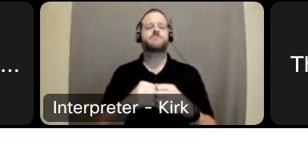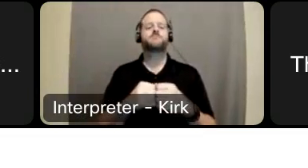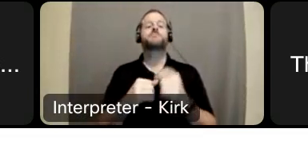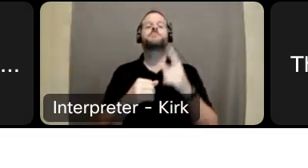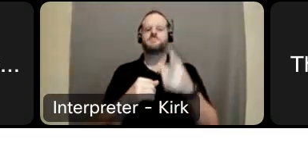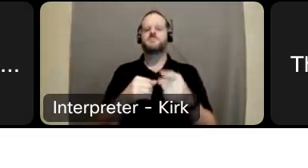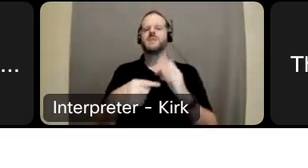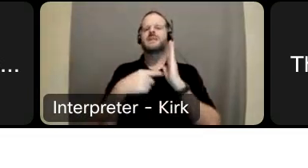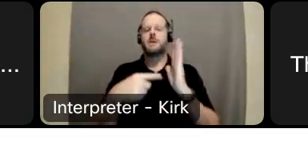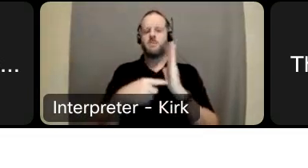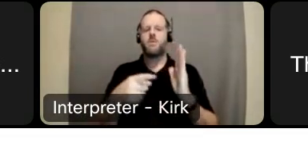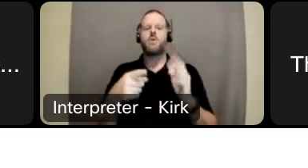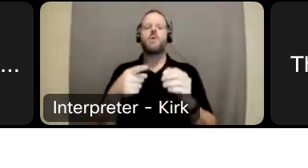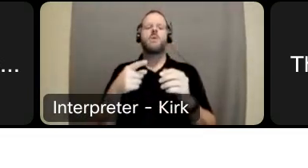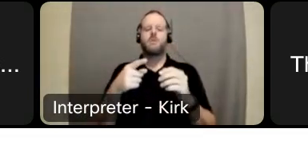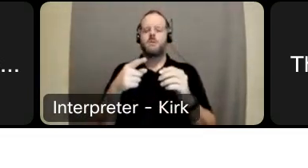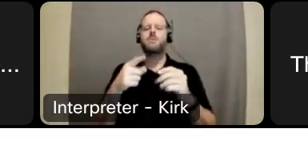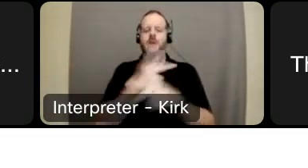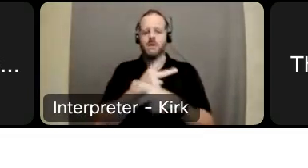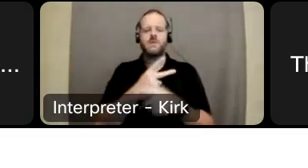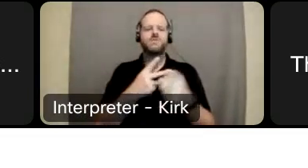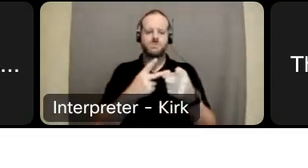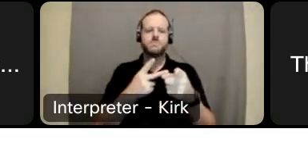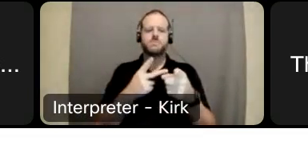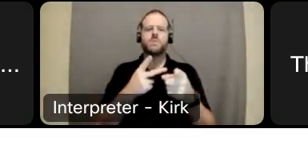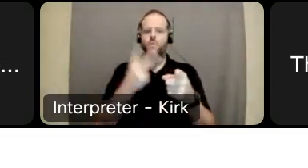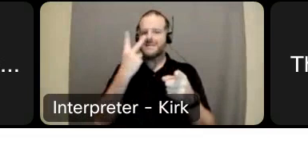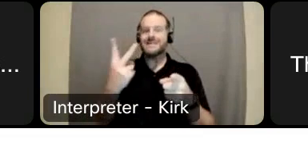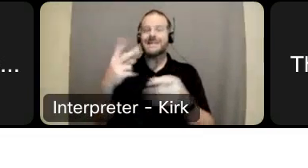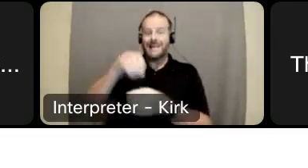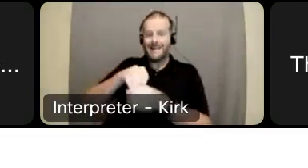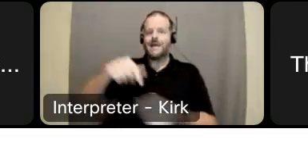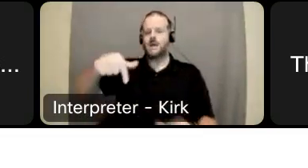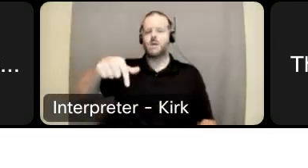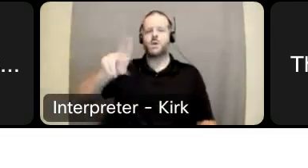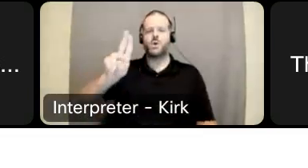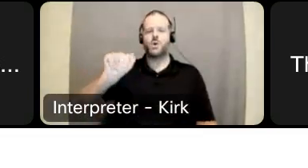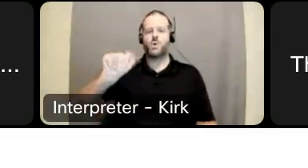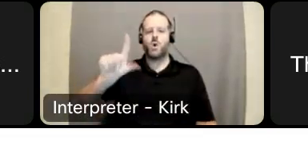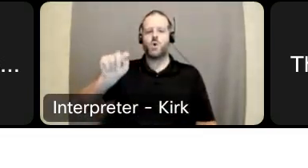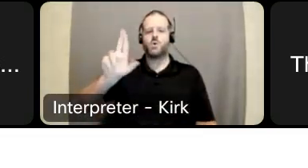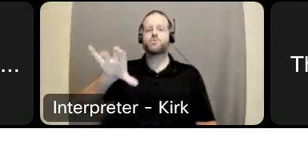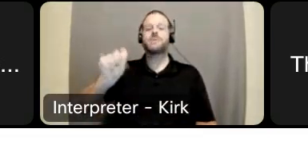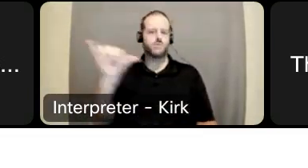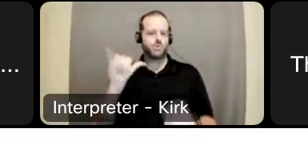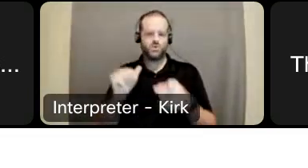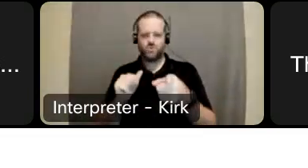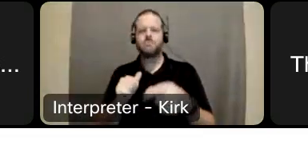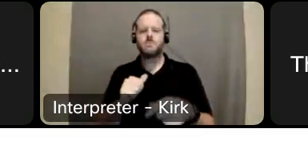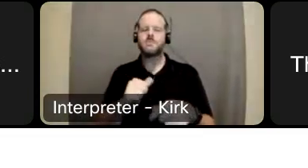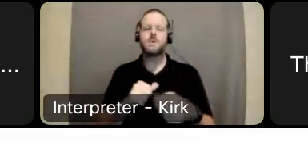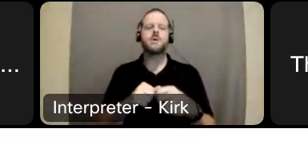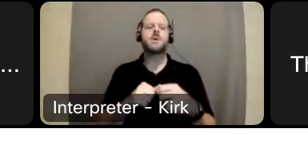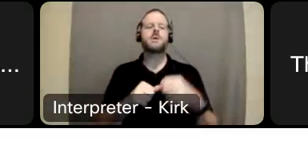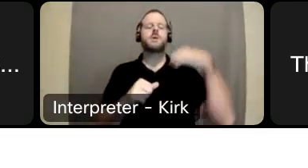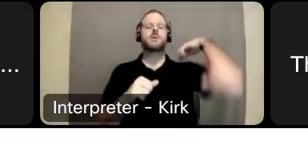and example of calculations is shown inside of Qualtrics during the student survey. Quickly,